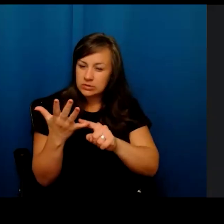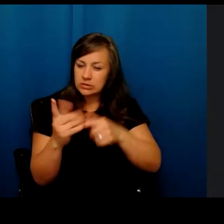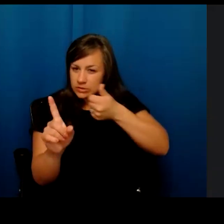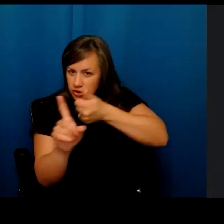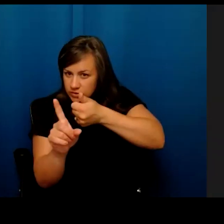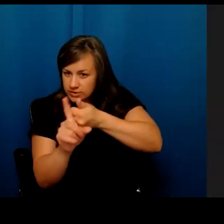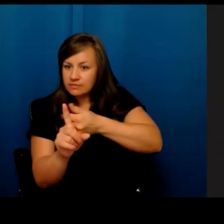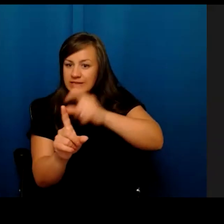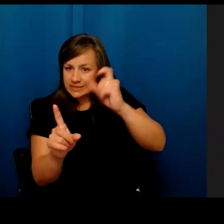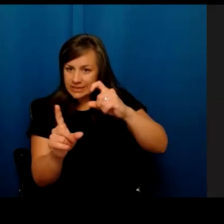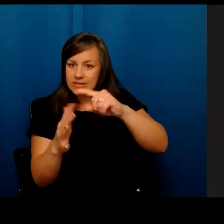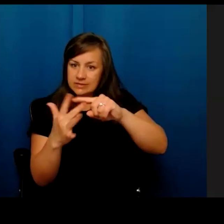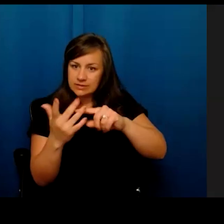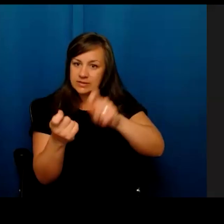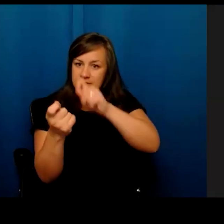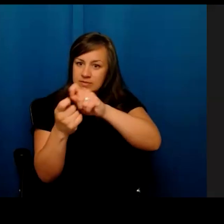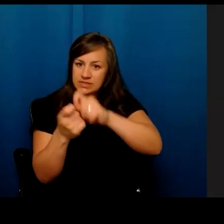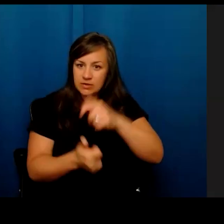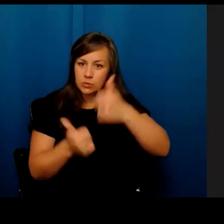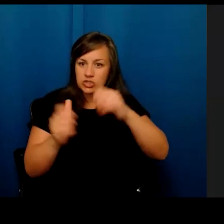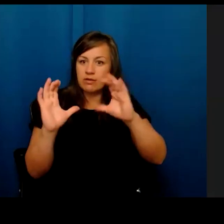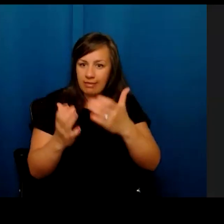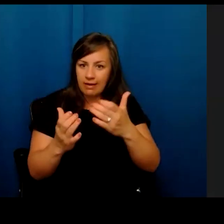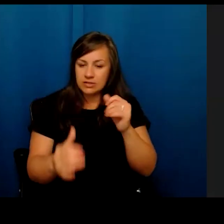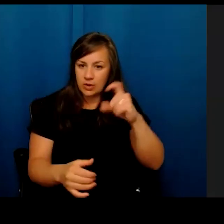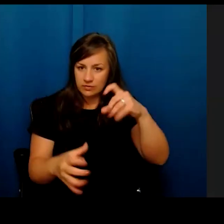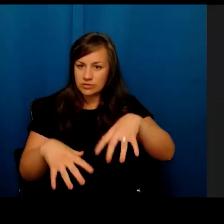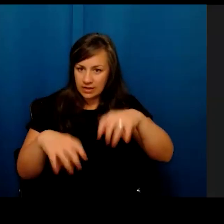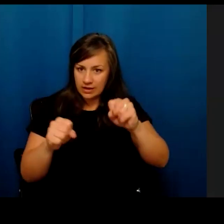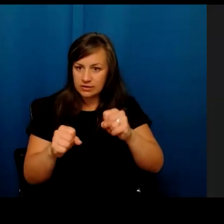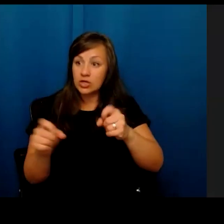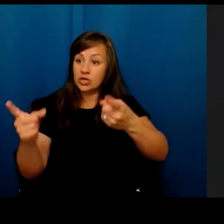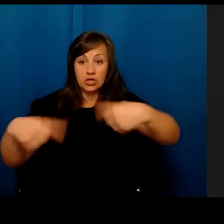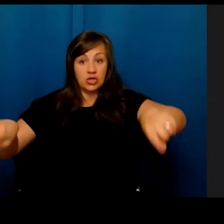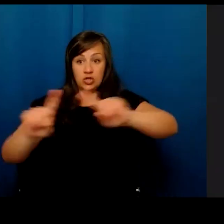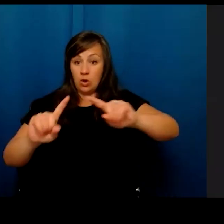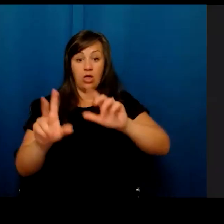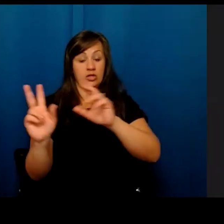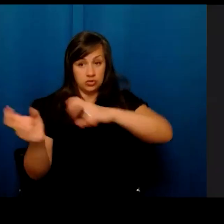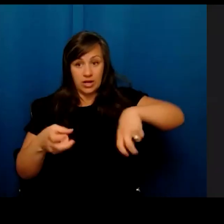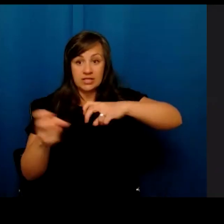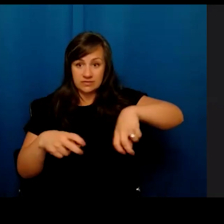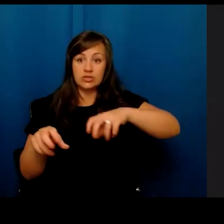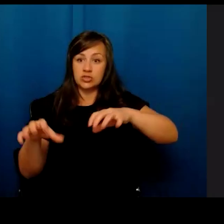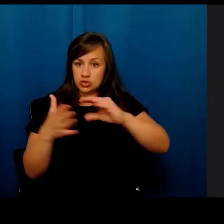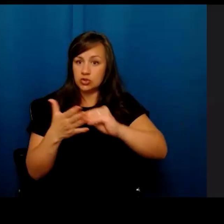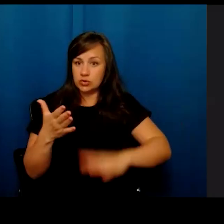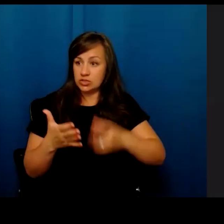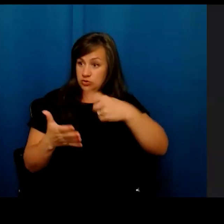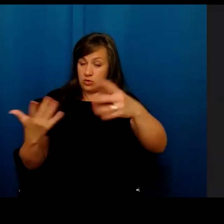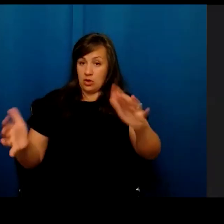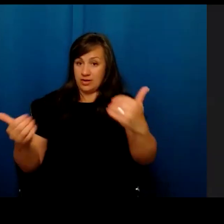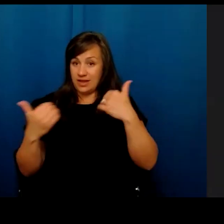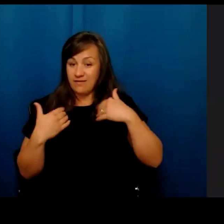need. And I also say that because you're all transfer students, which means you're already coming in with